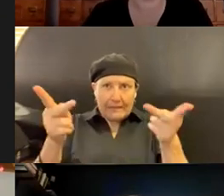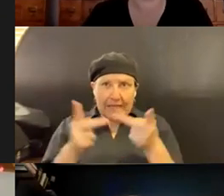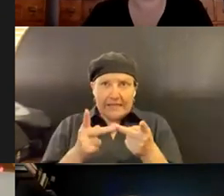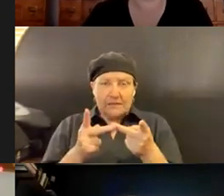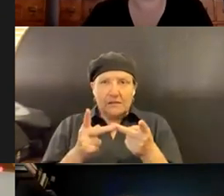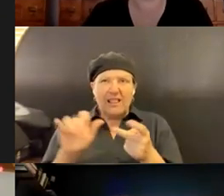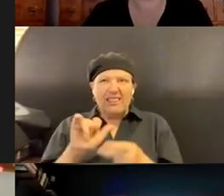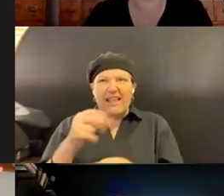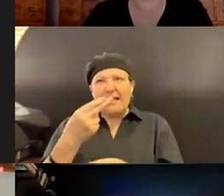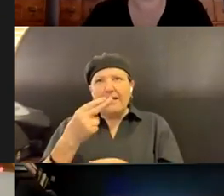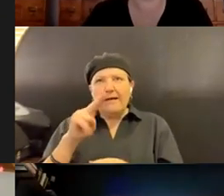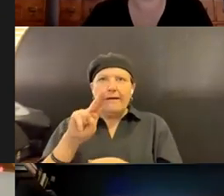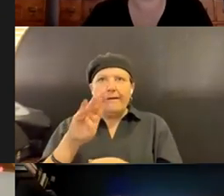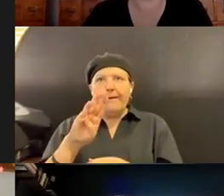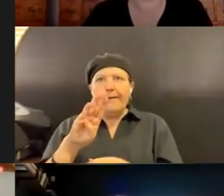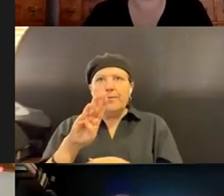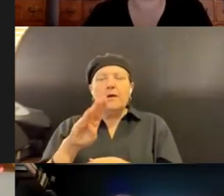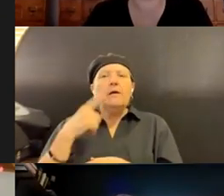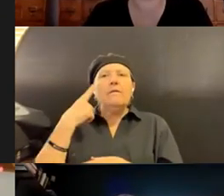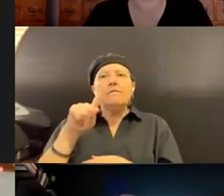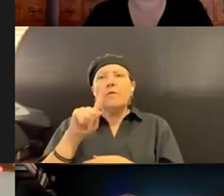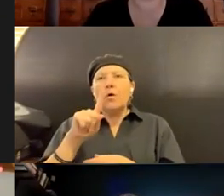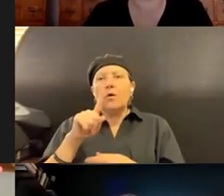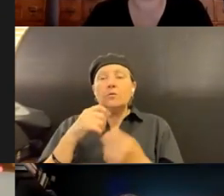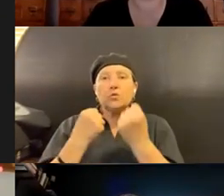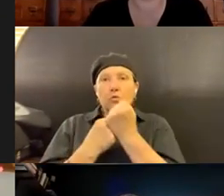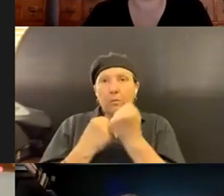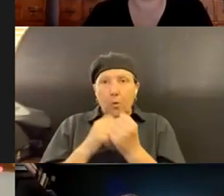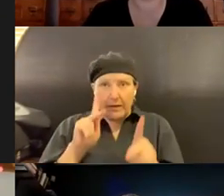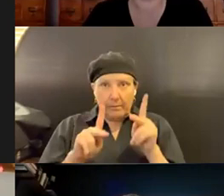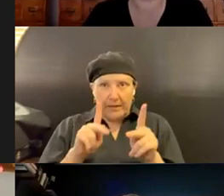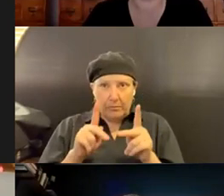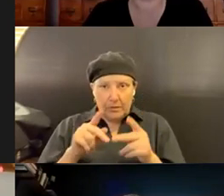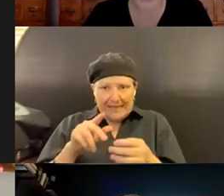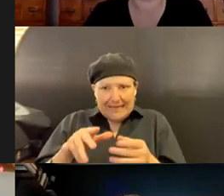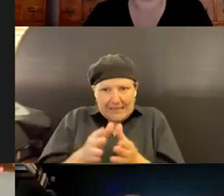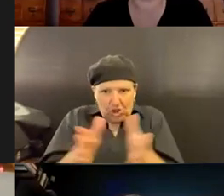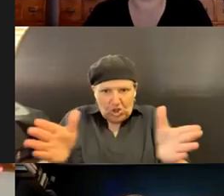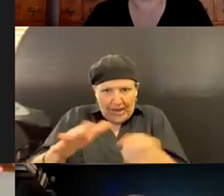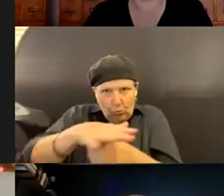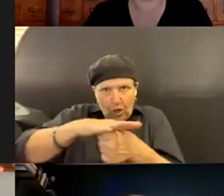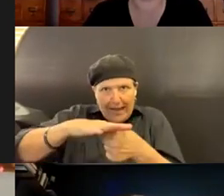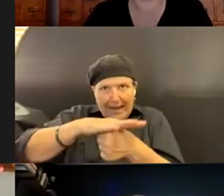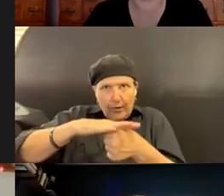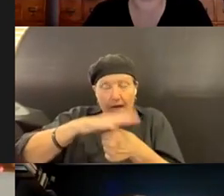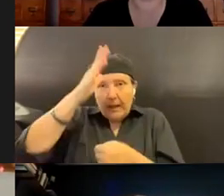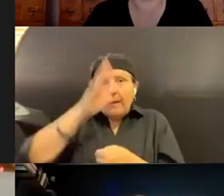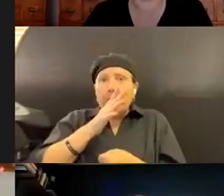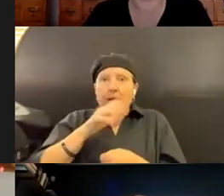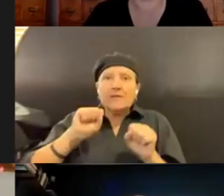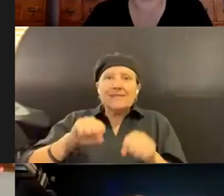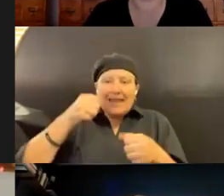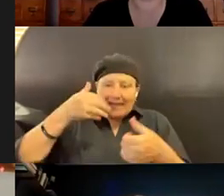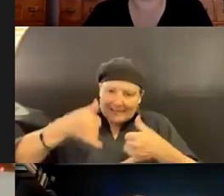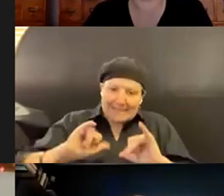hubs that would support people within a general area. and our parents would still be able to go to those